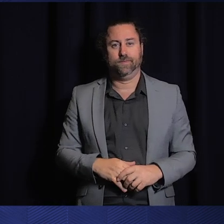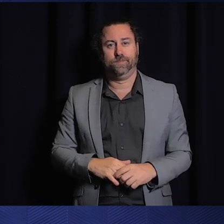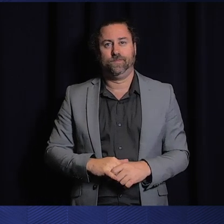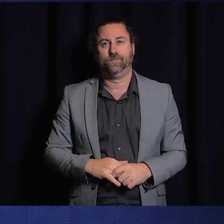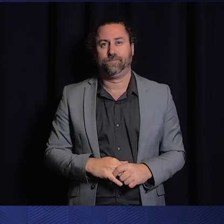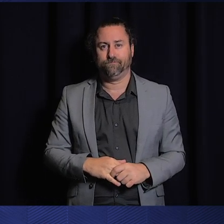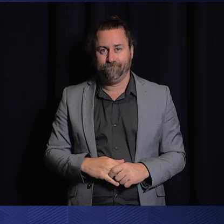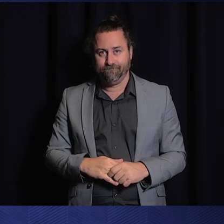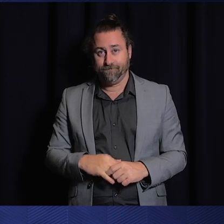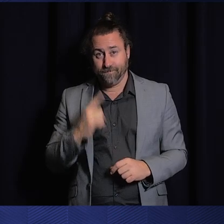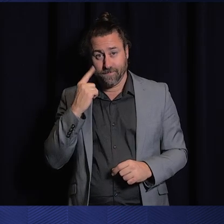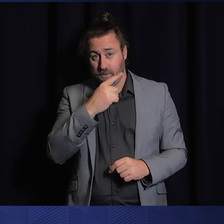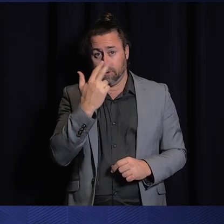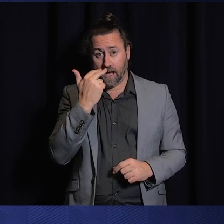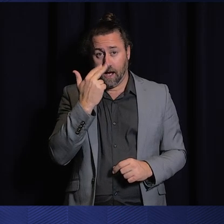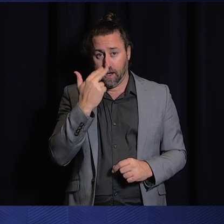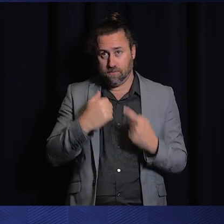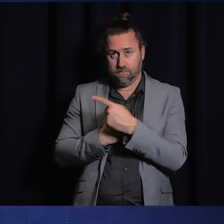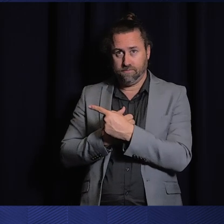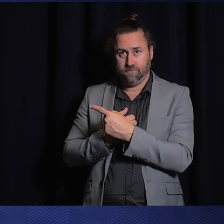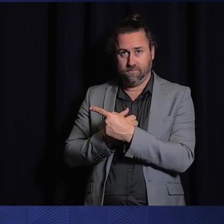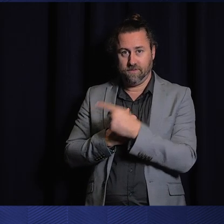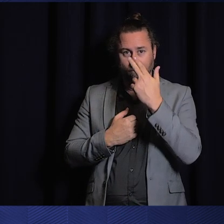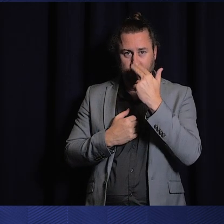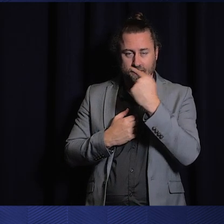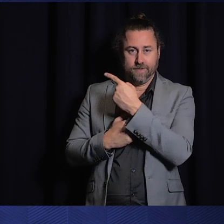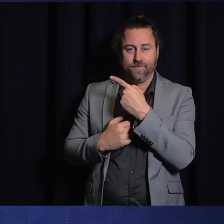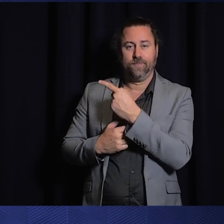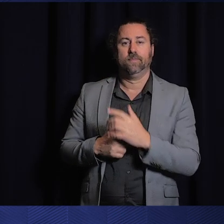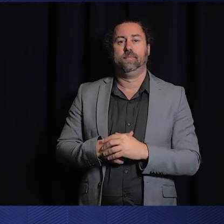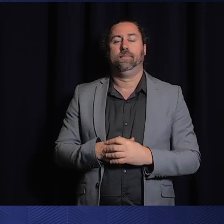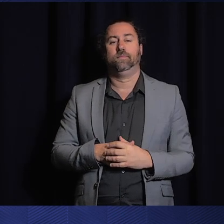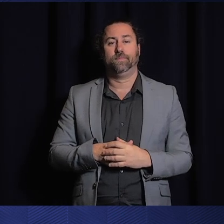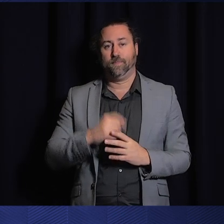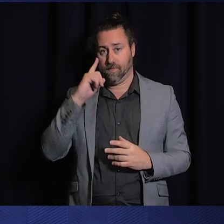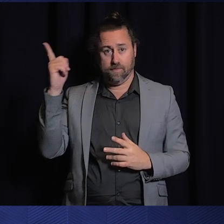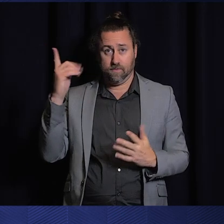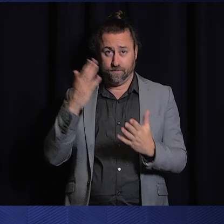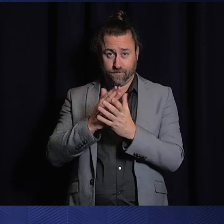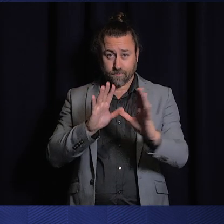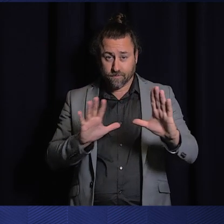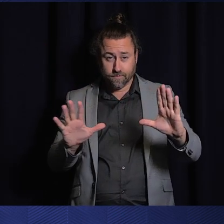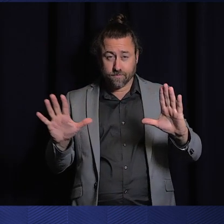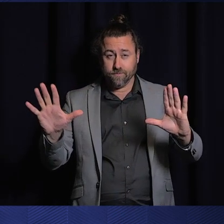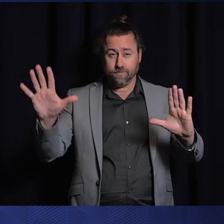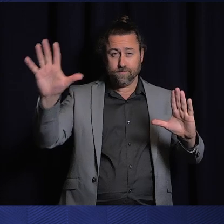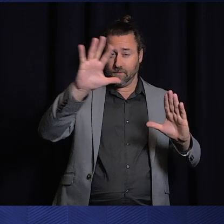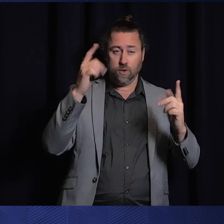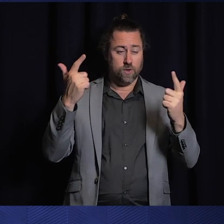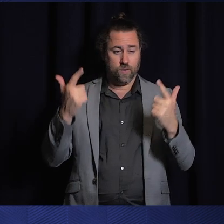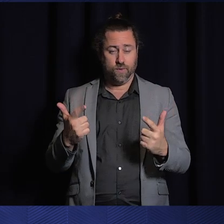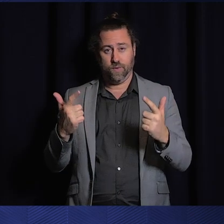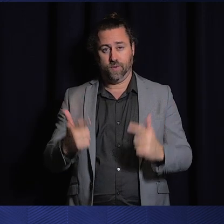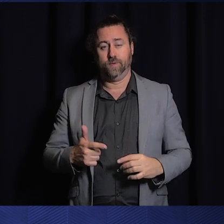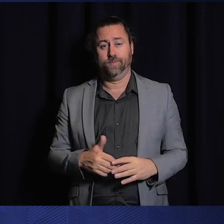This image should give you a sense of how widespread the phenomenon is. We really